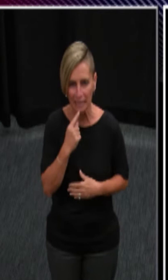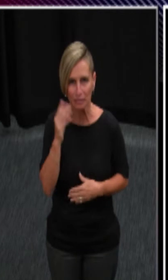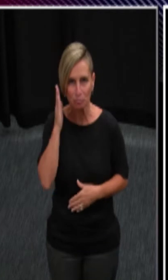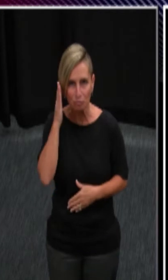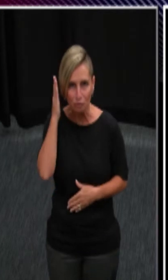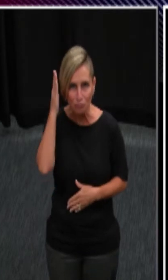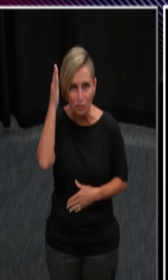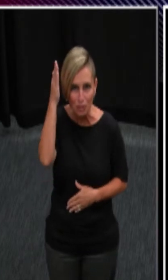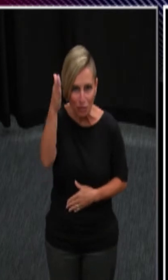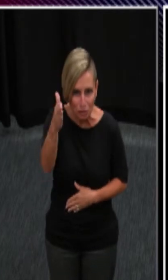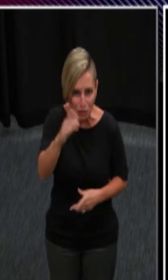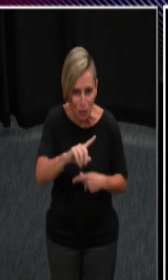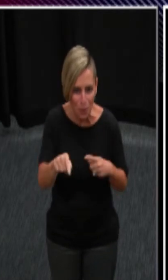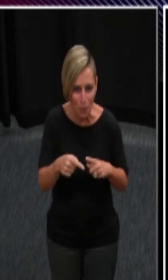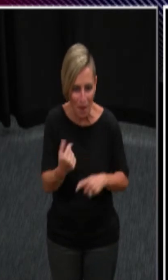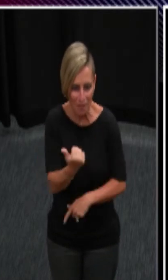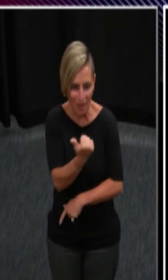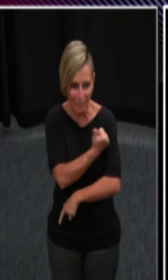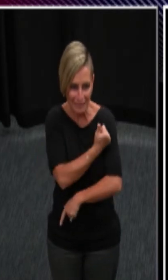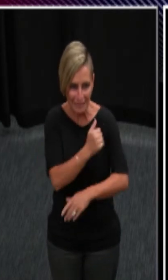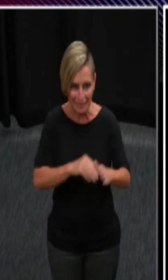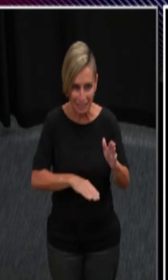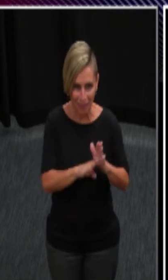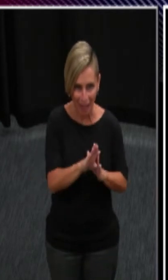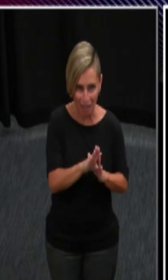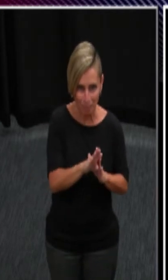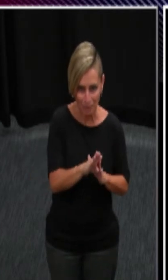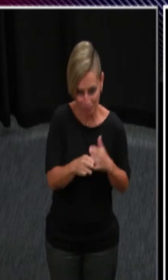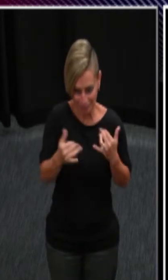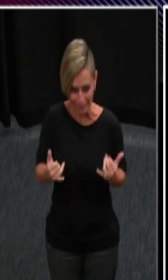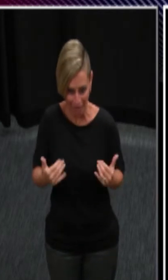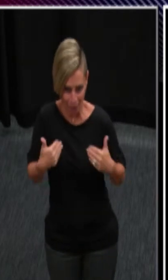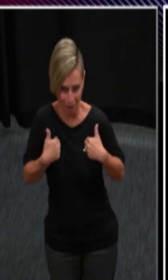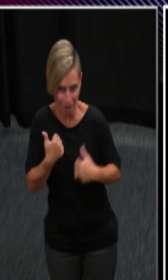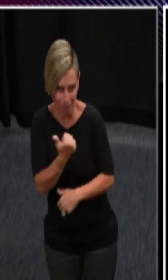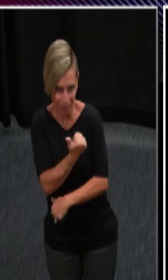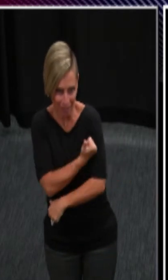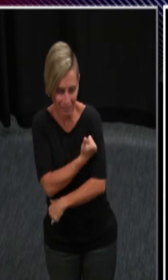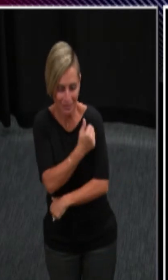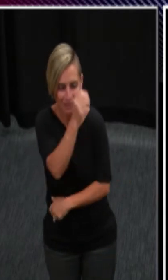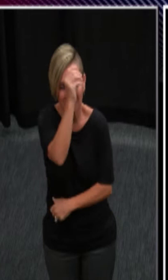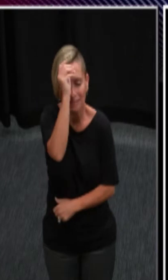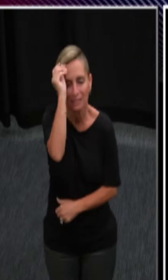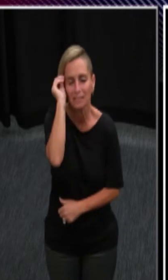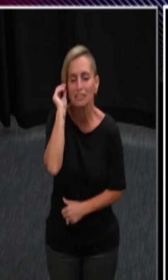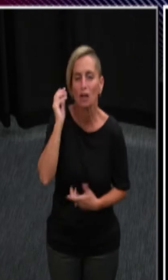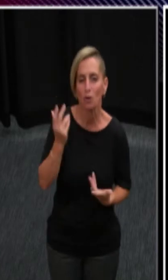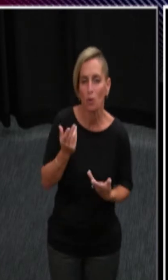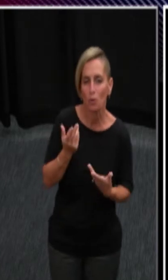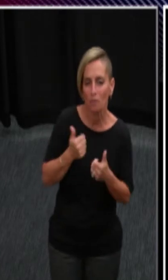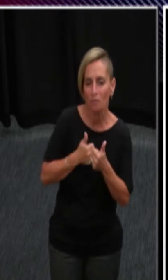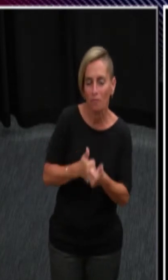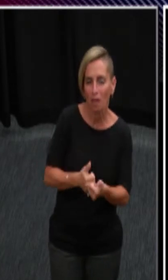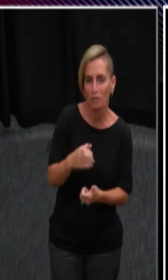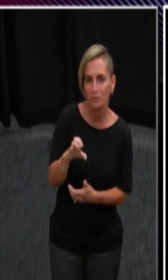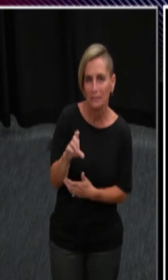is developed, to vaccinate everyone in the community who wants to be vaccinated using CDC